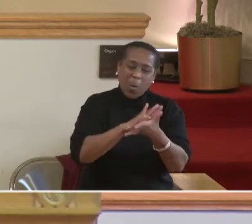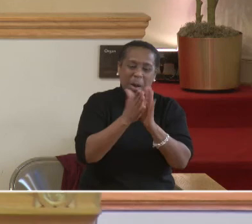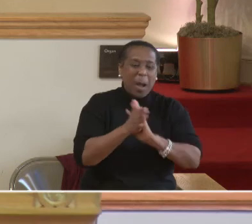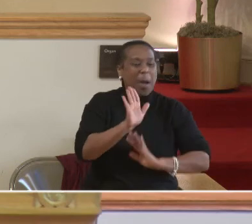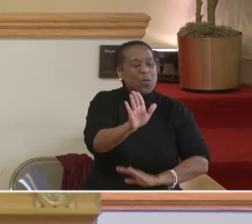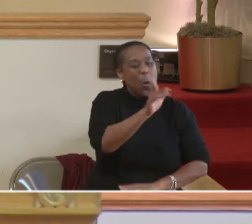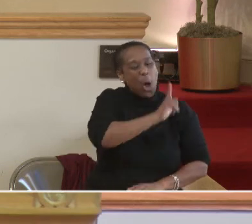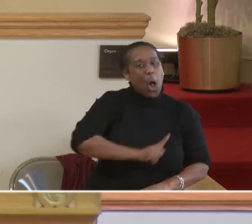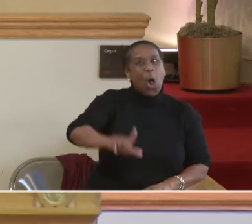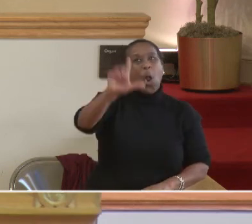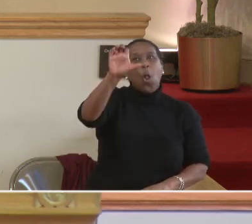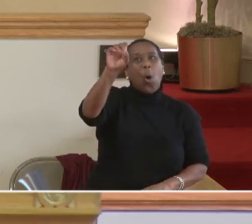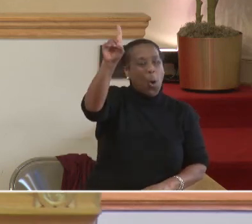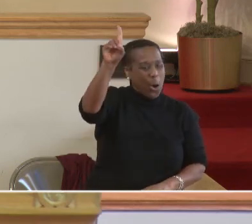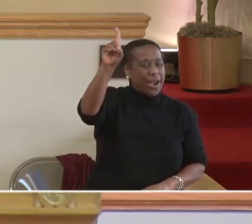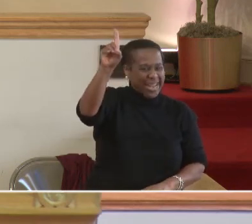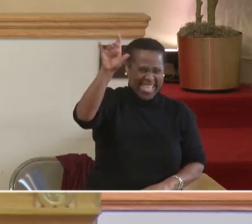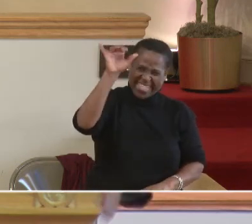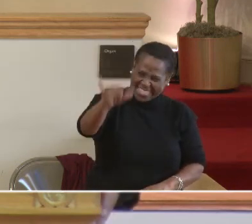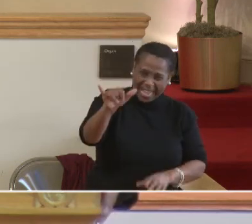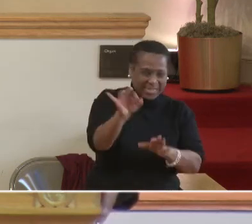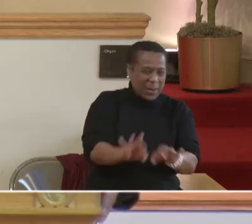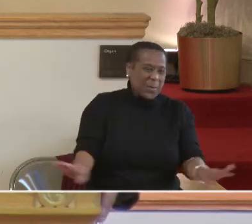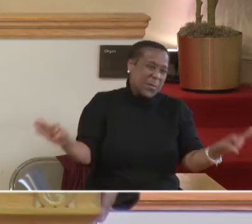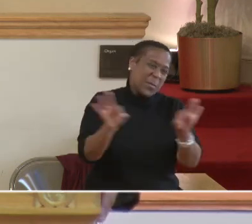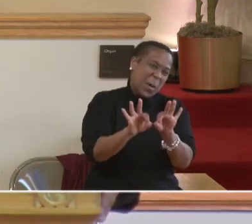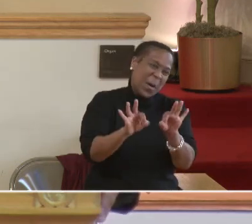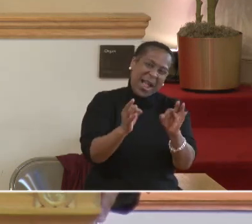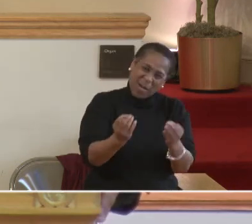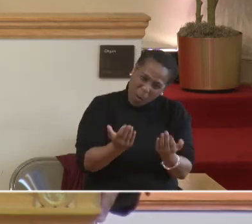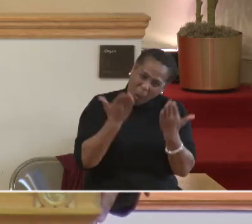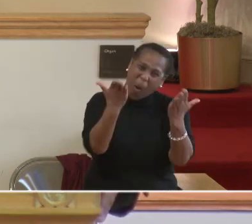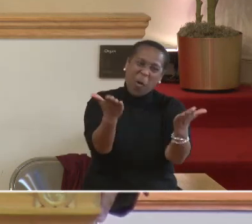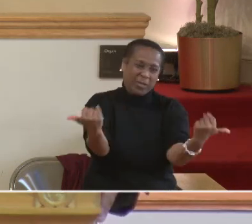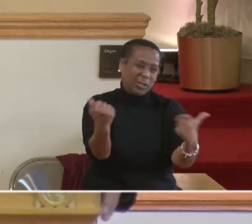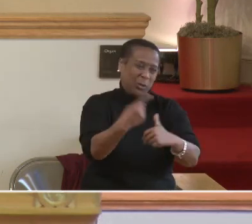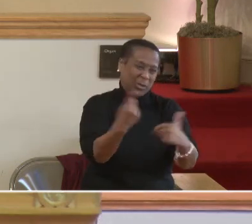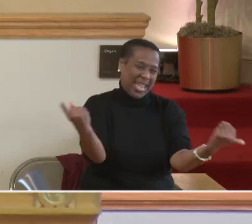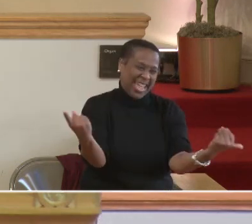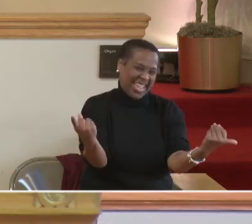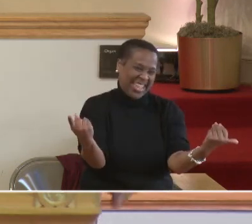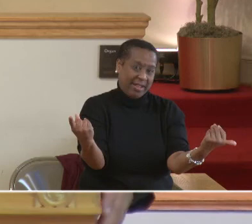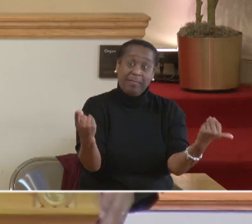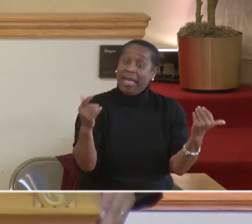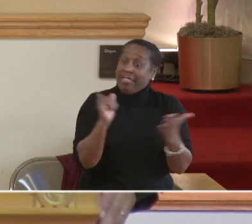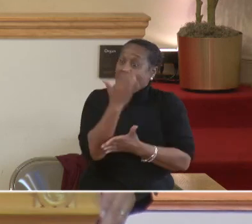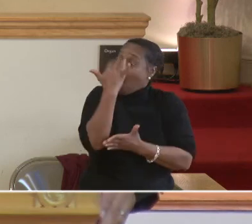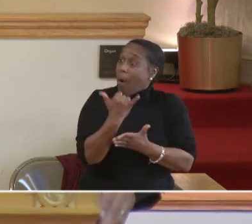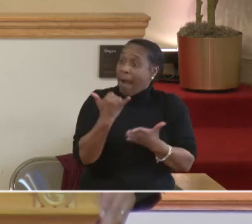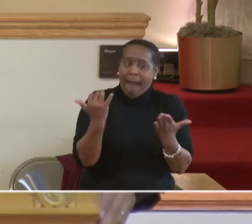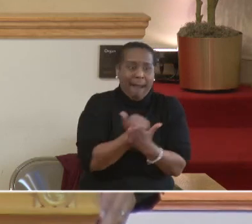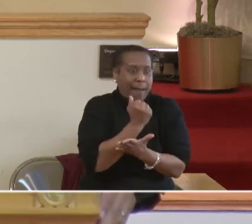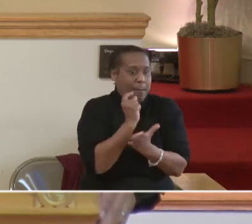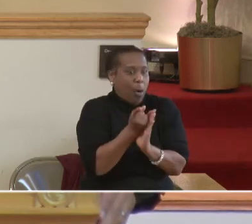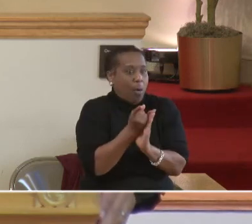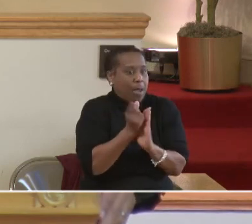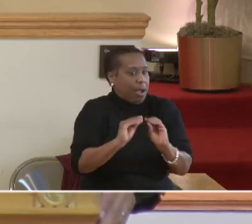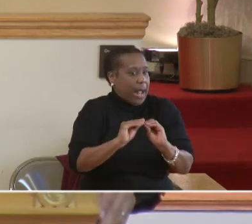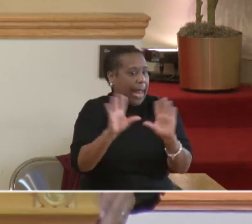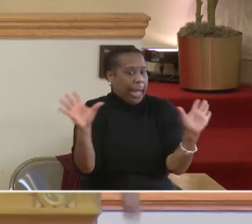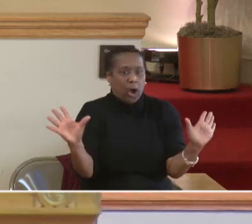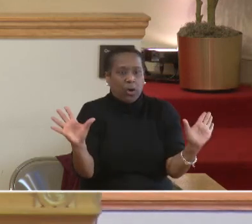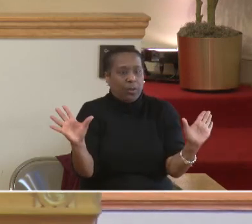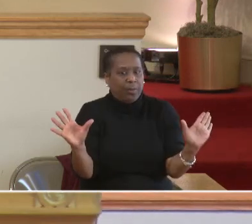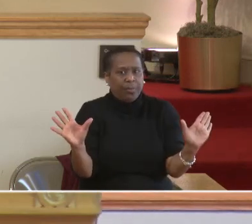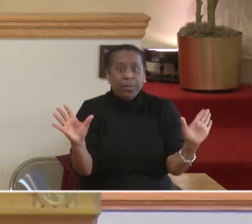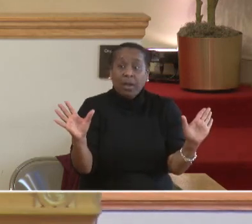Lord. That's what we're offering today. That's why this moment has been planned.